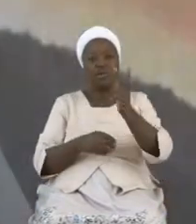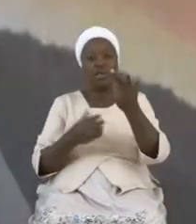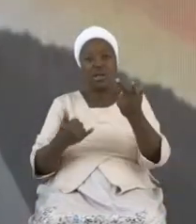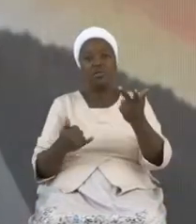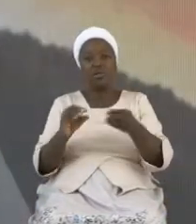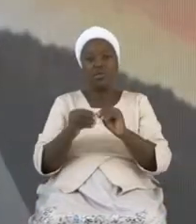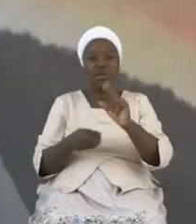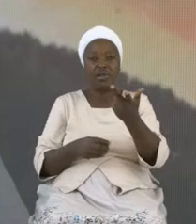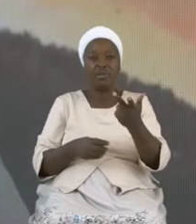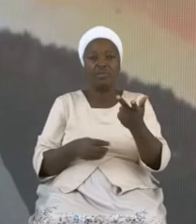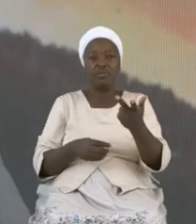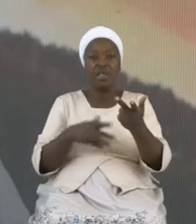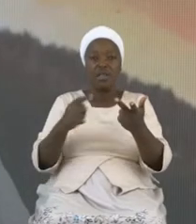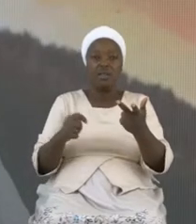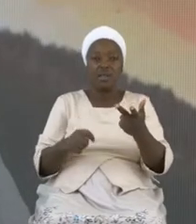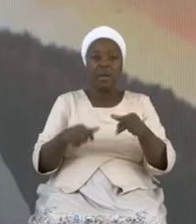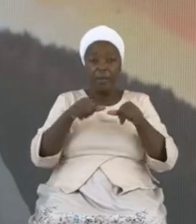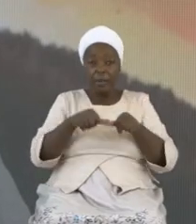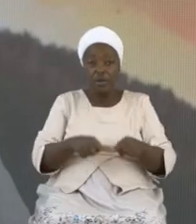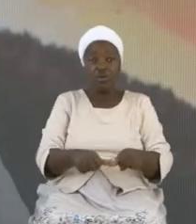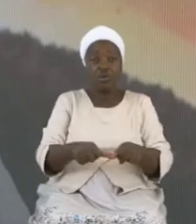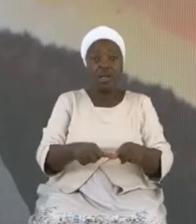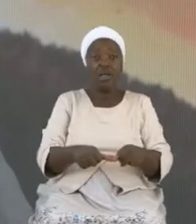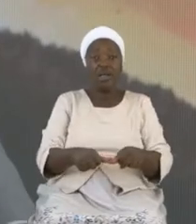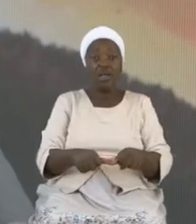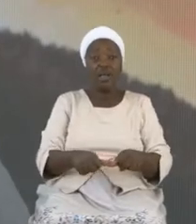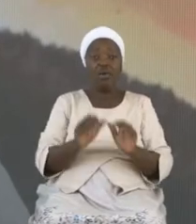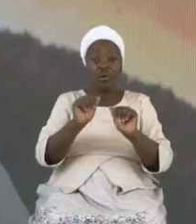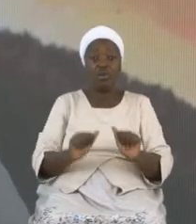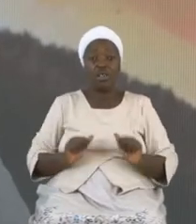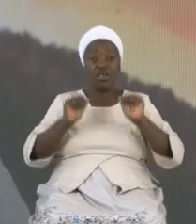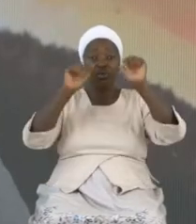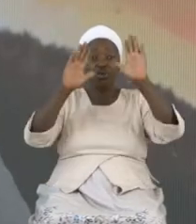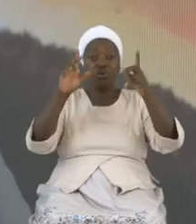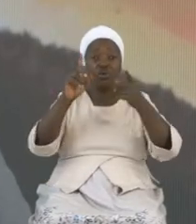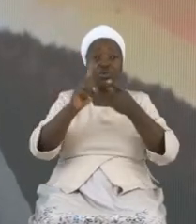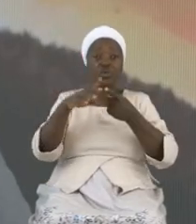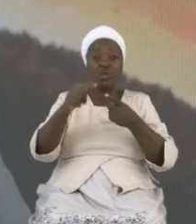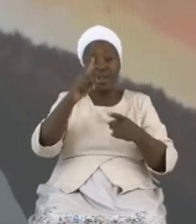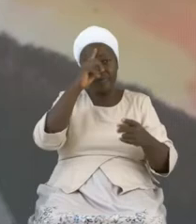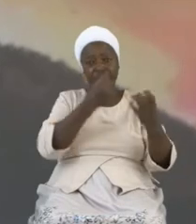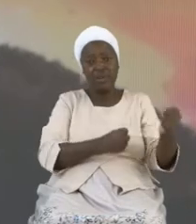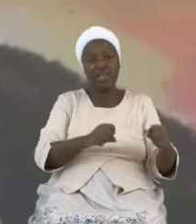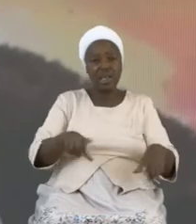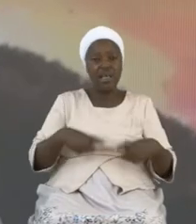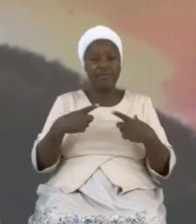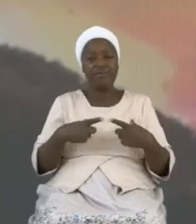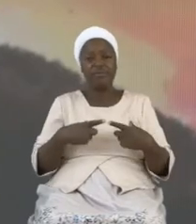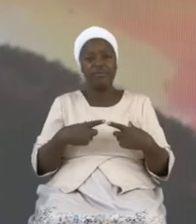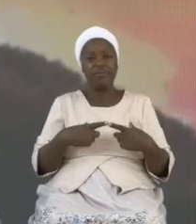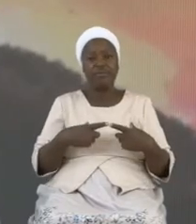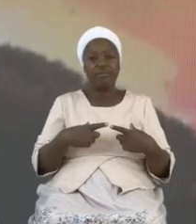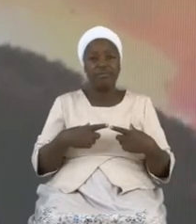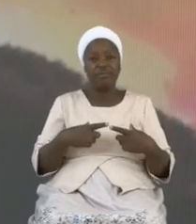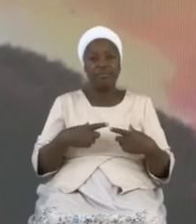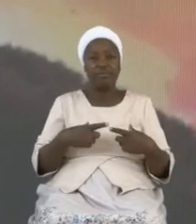the perpetual consecration to the faith life. Perpetual consecration to the